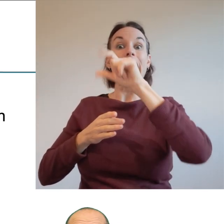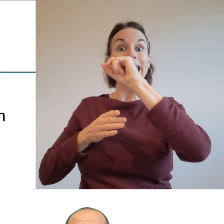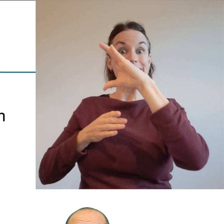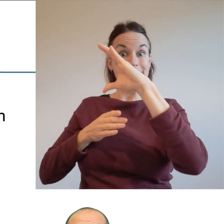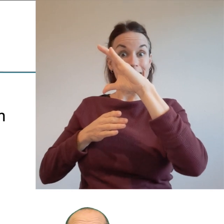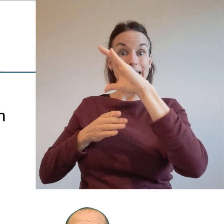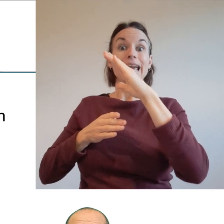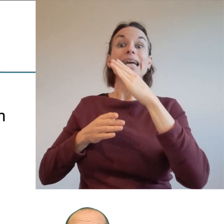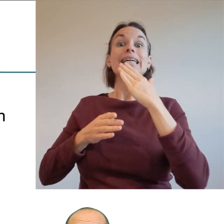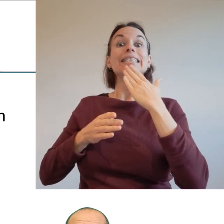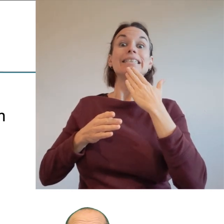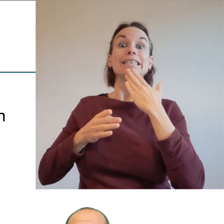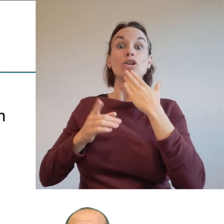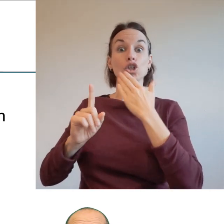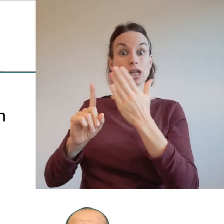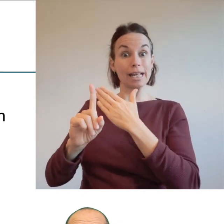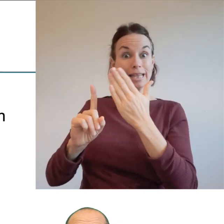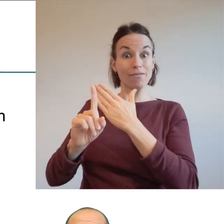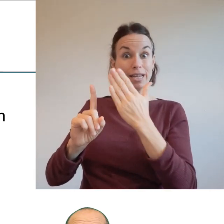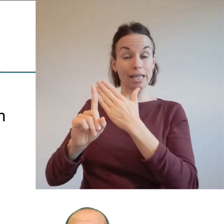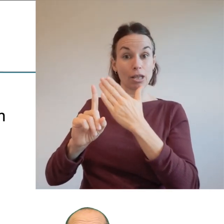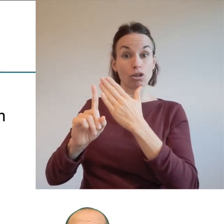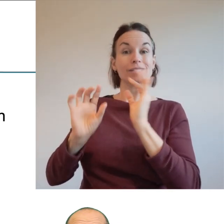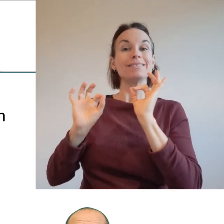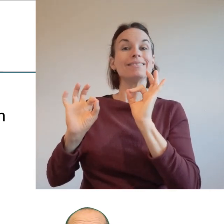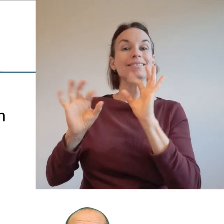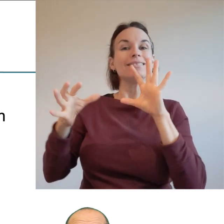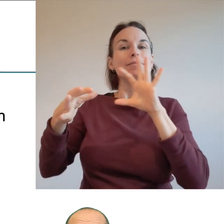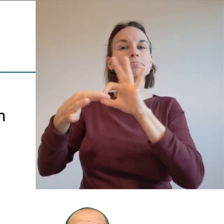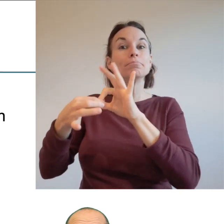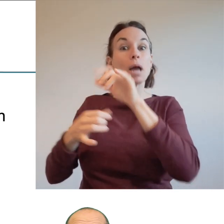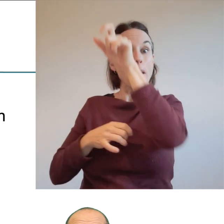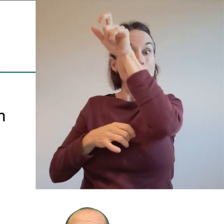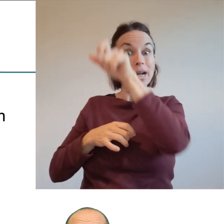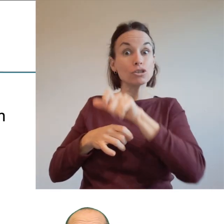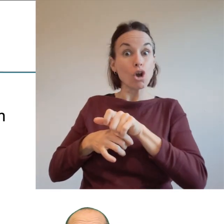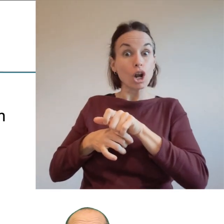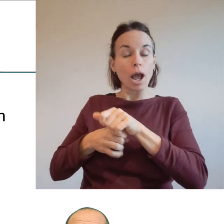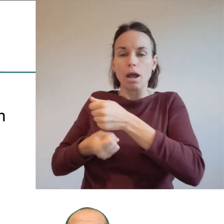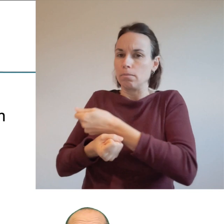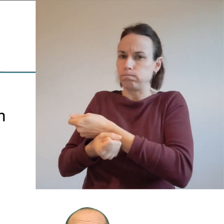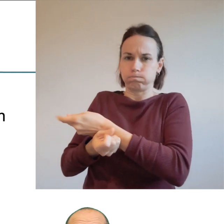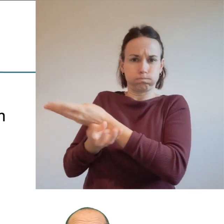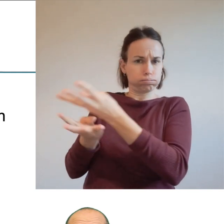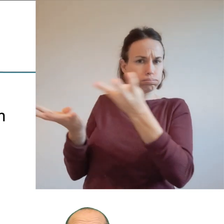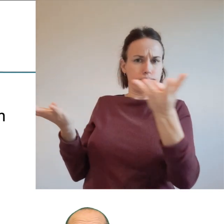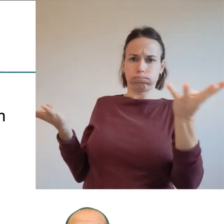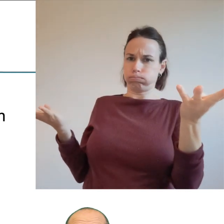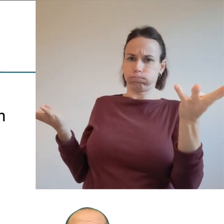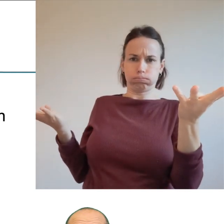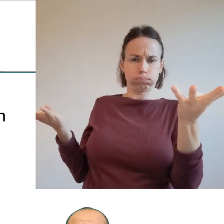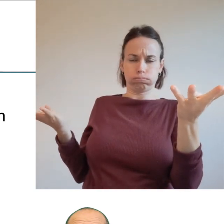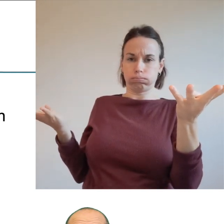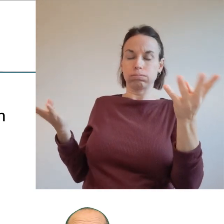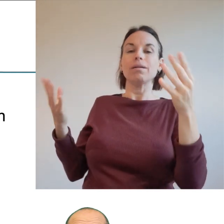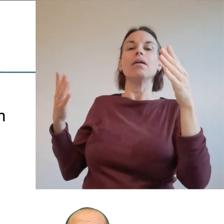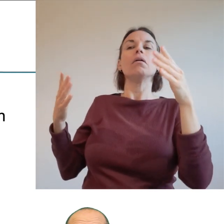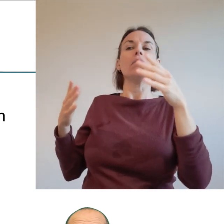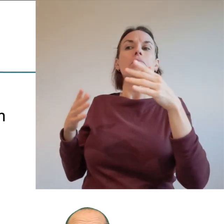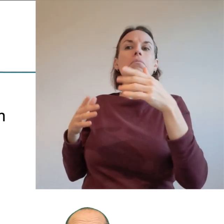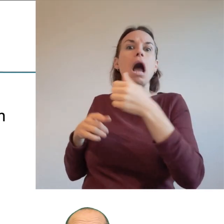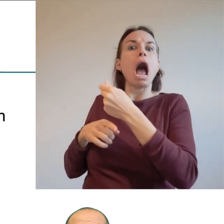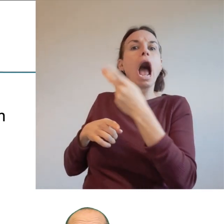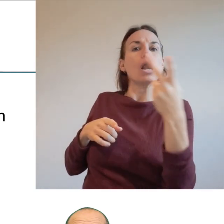With respect to the manual component, we found a huge variety of manual signs in the person